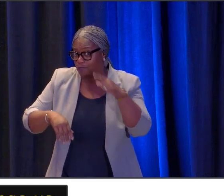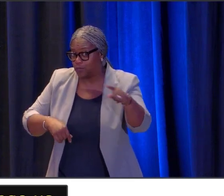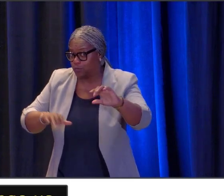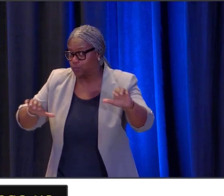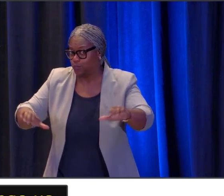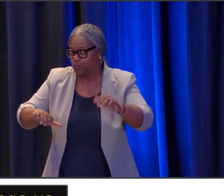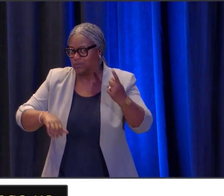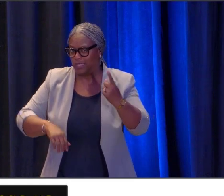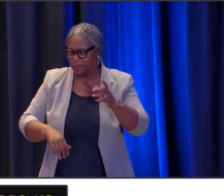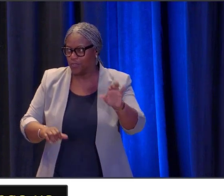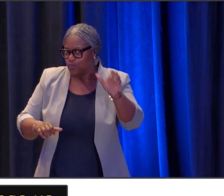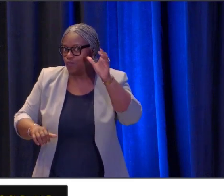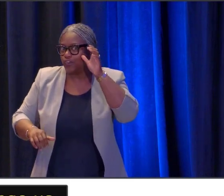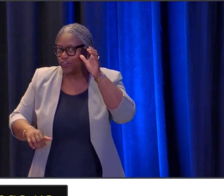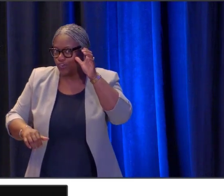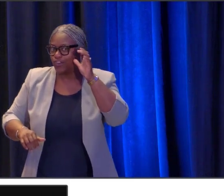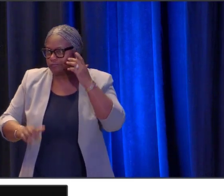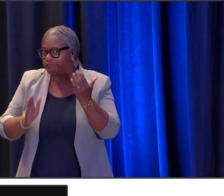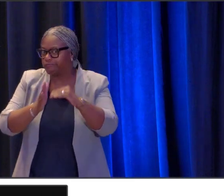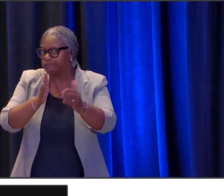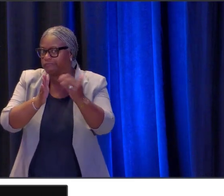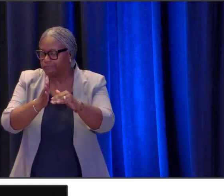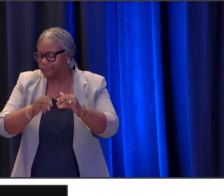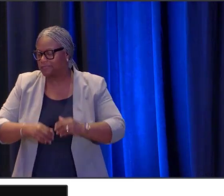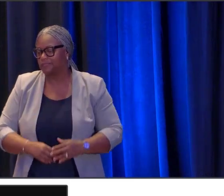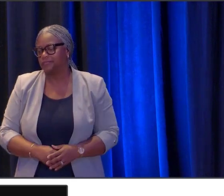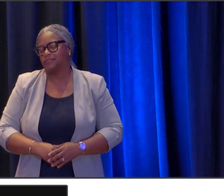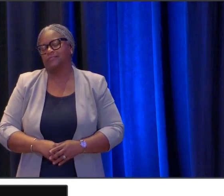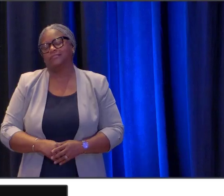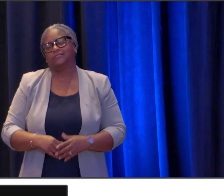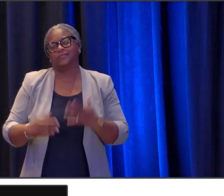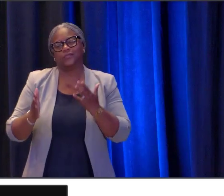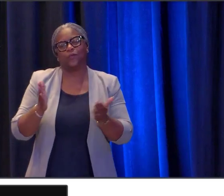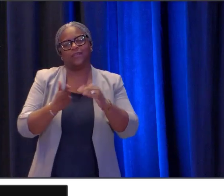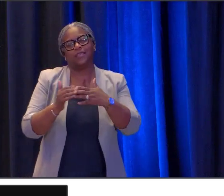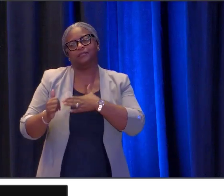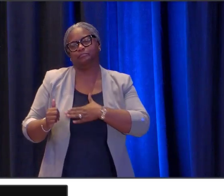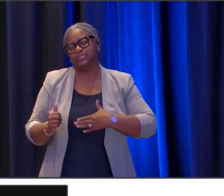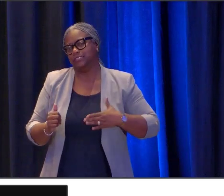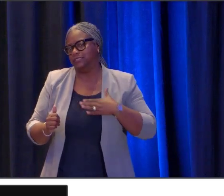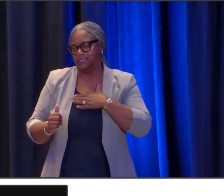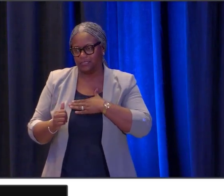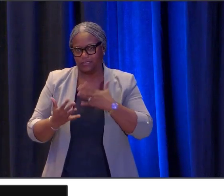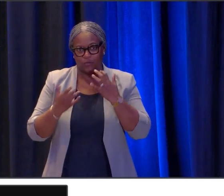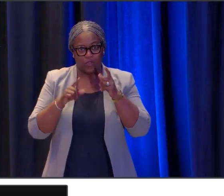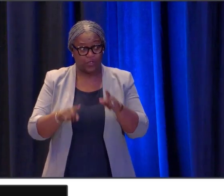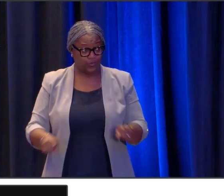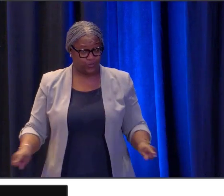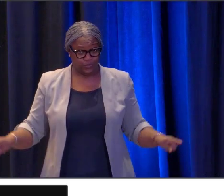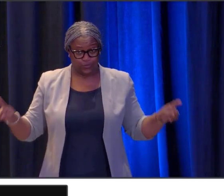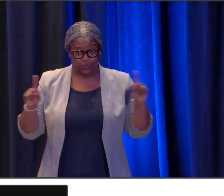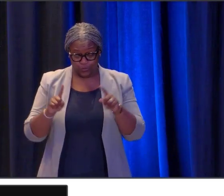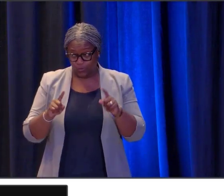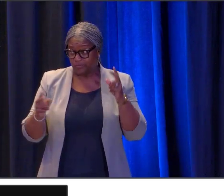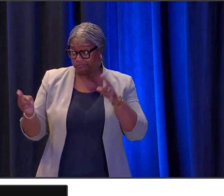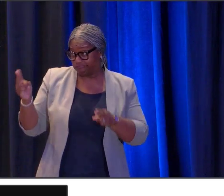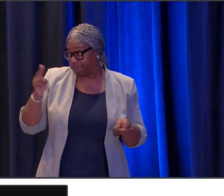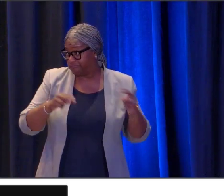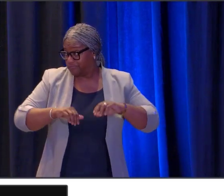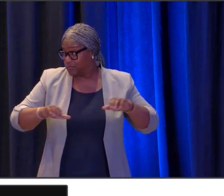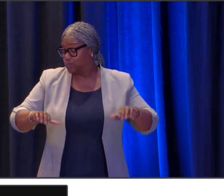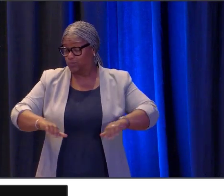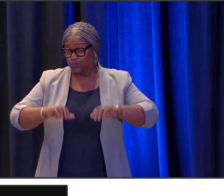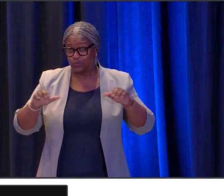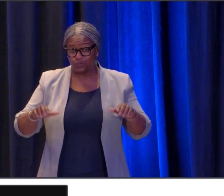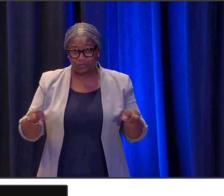I do. I know you heard the call. So please continue to be a part of what I believe is going to